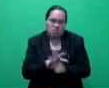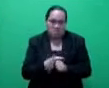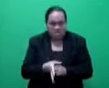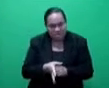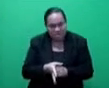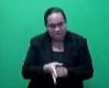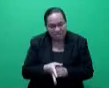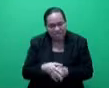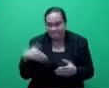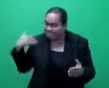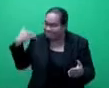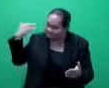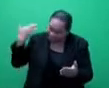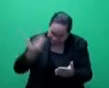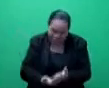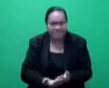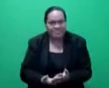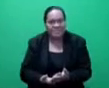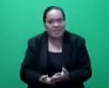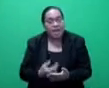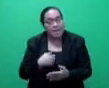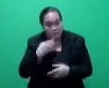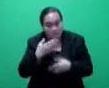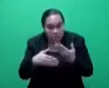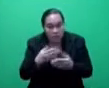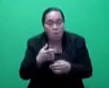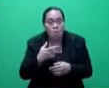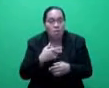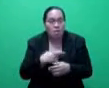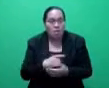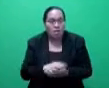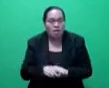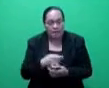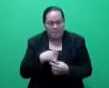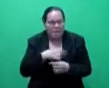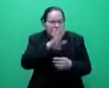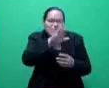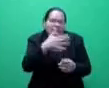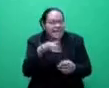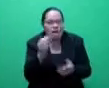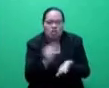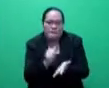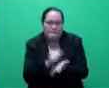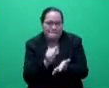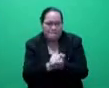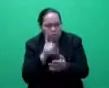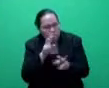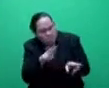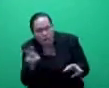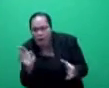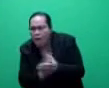COVID-19 to date. And I must emphasize, this was simply checking the shops, whether the shops were